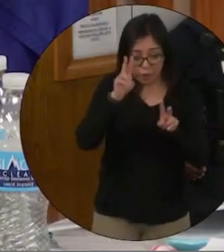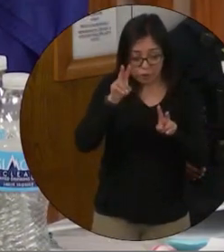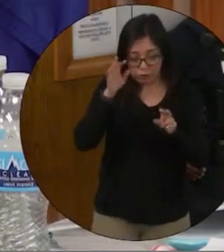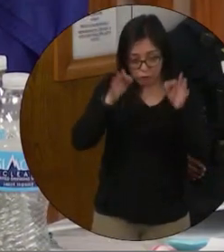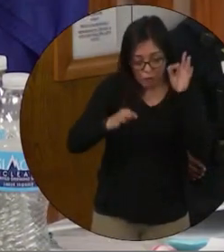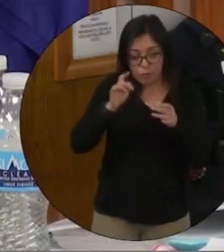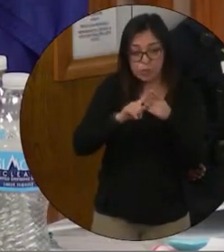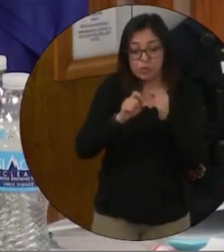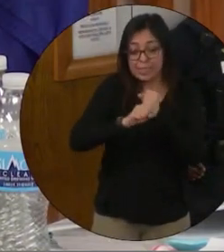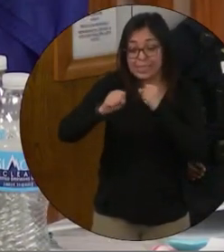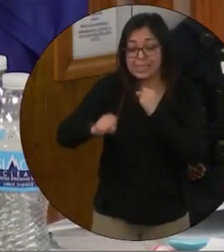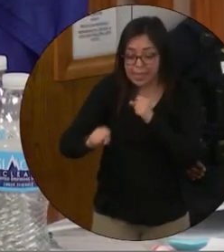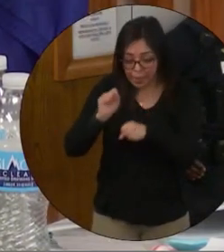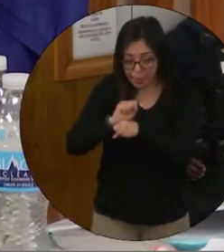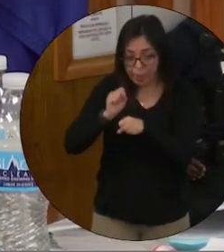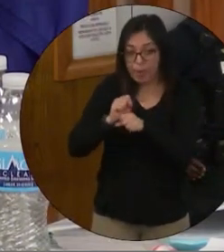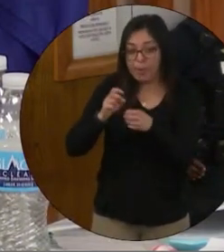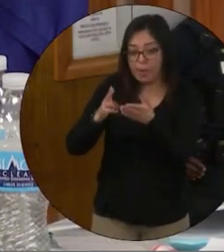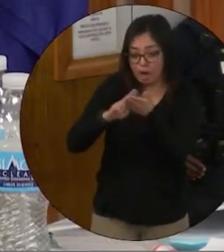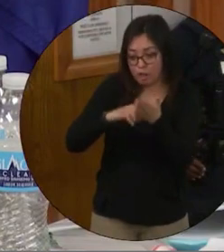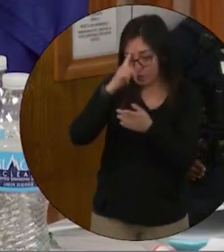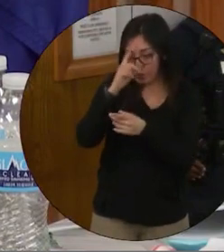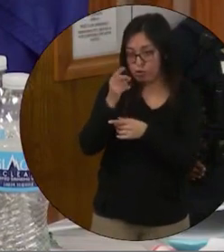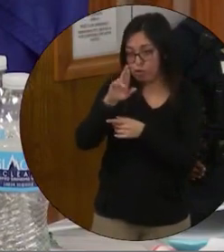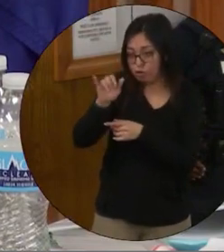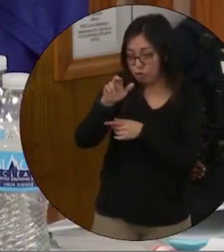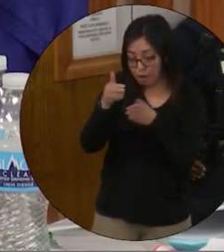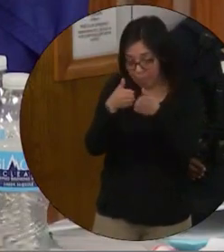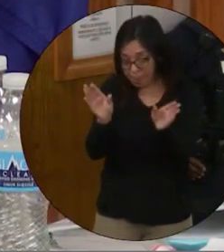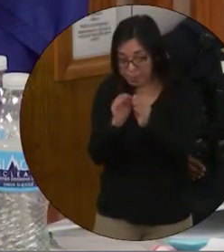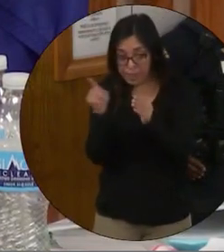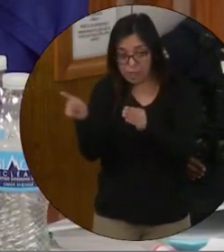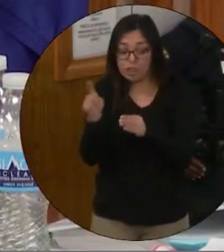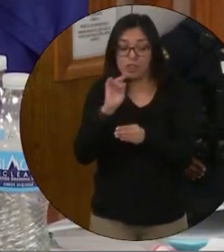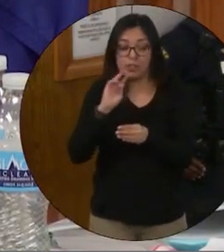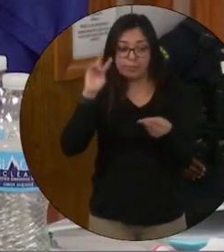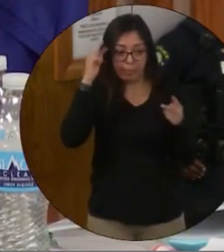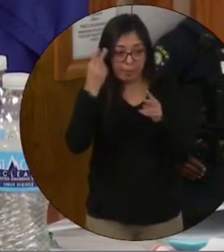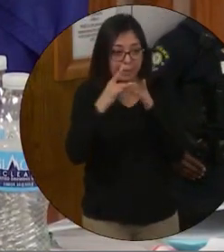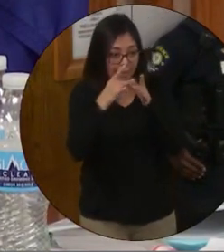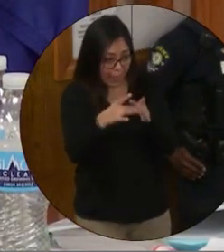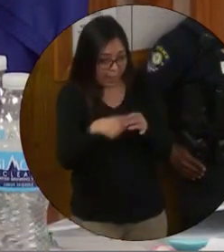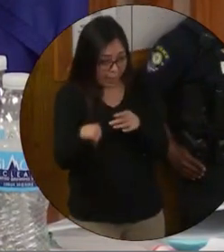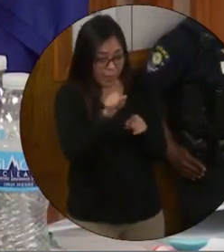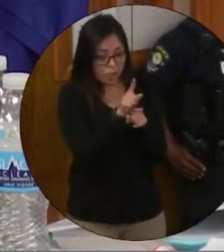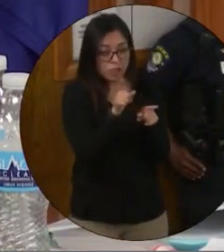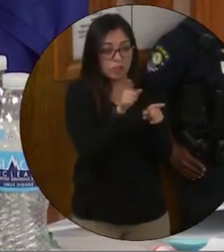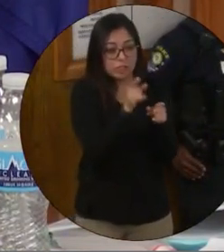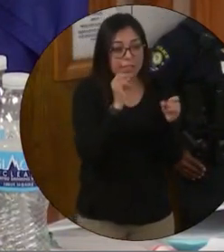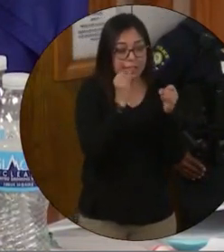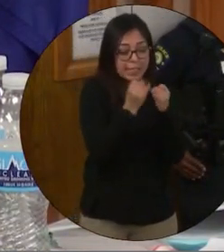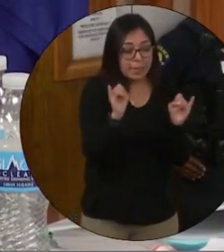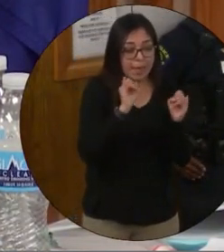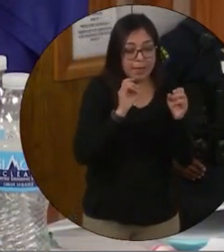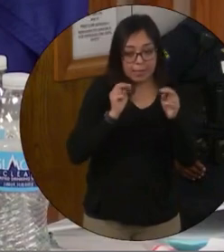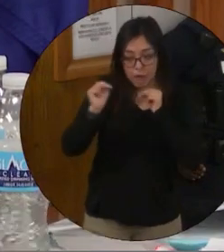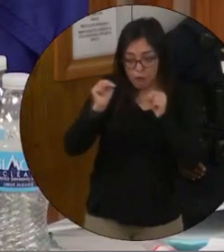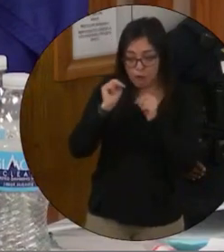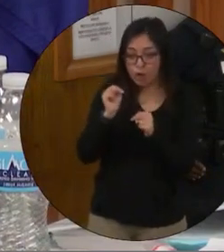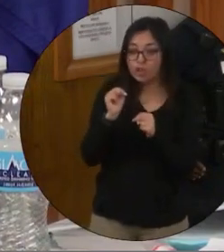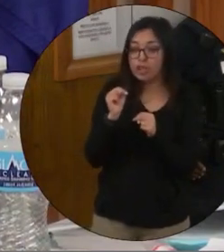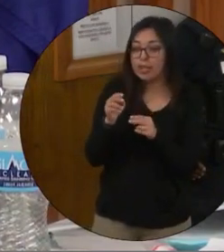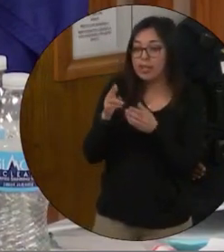employment contract for Dr. Jara in a public meeting. She misled the trustees as she independently negotiated a settlement that Dr. Jara